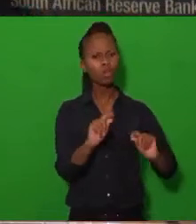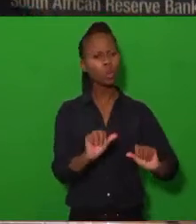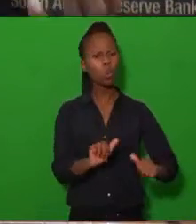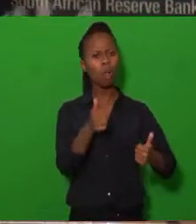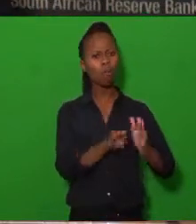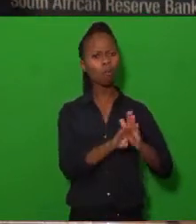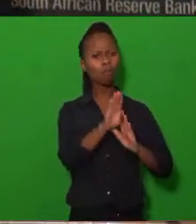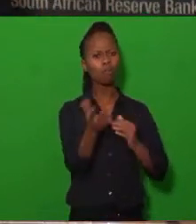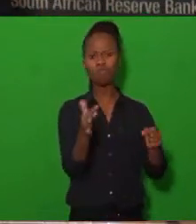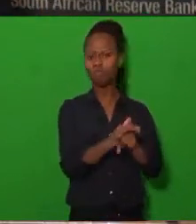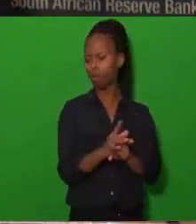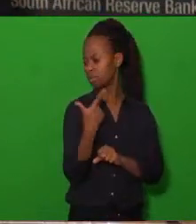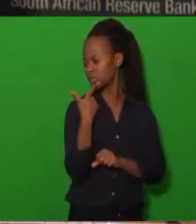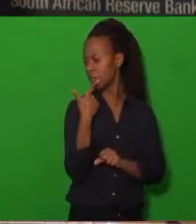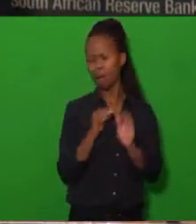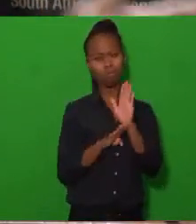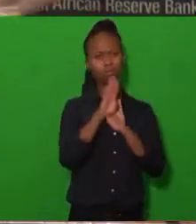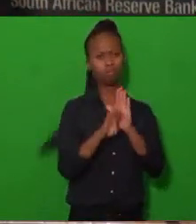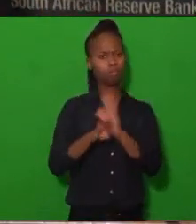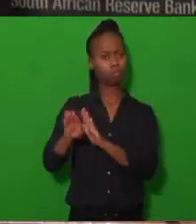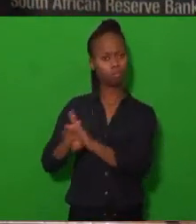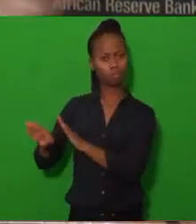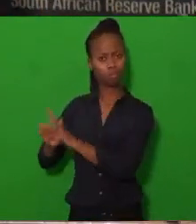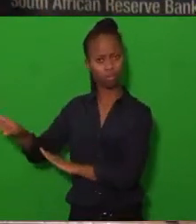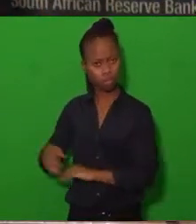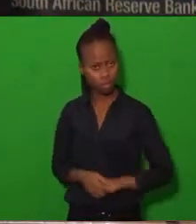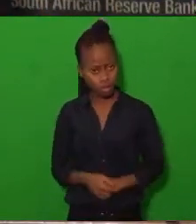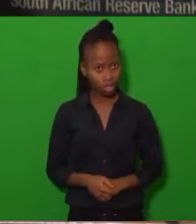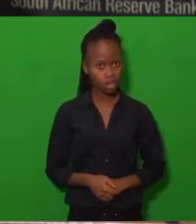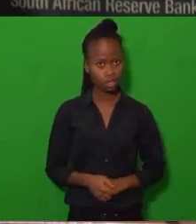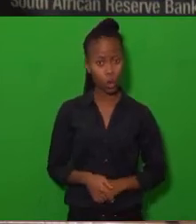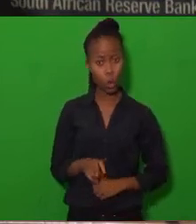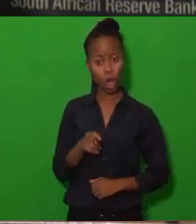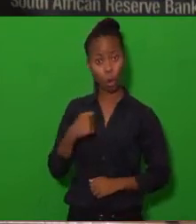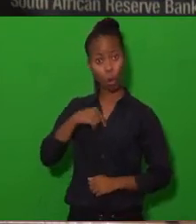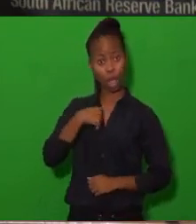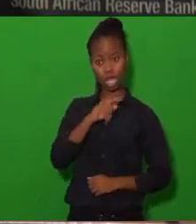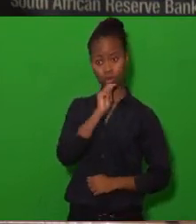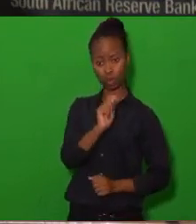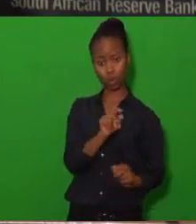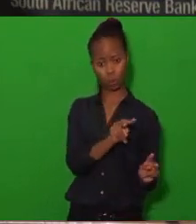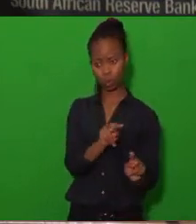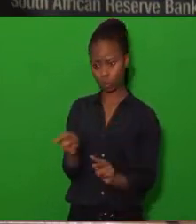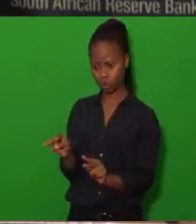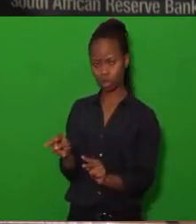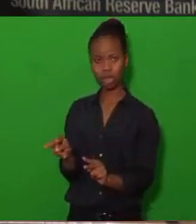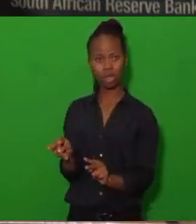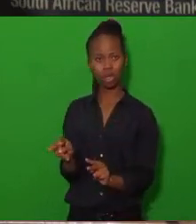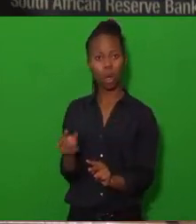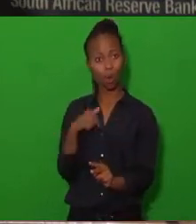well in December. And this might have just flown from what we had seen in